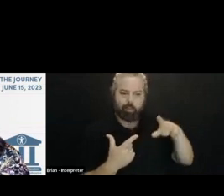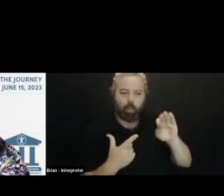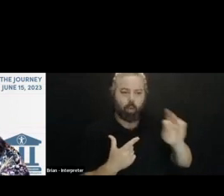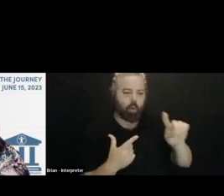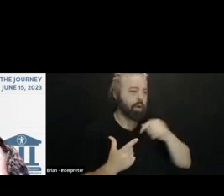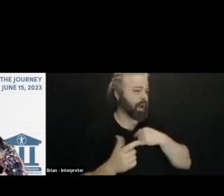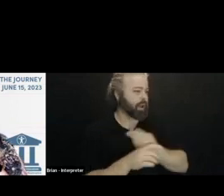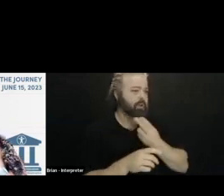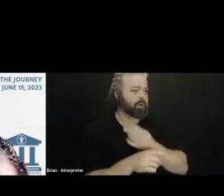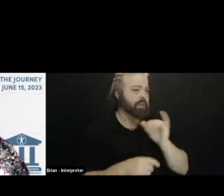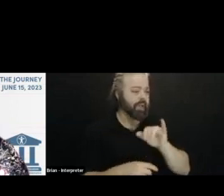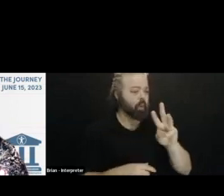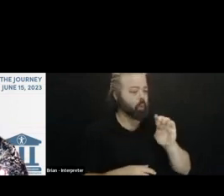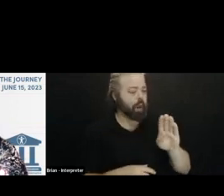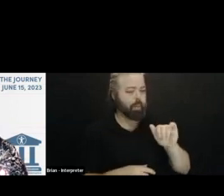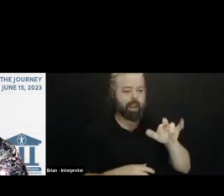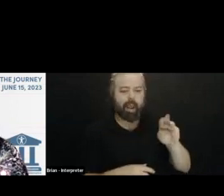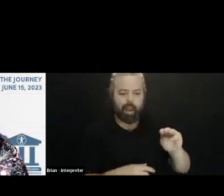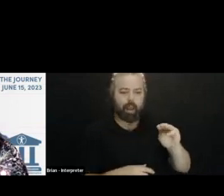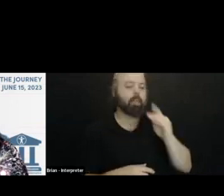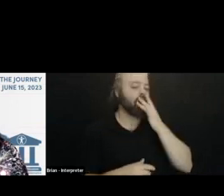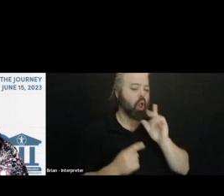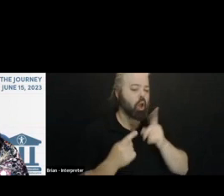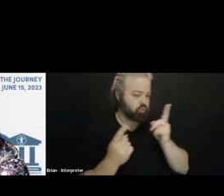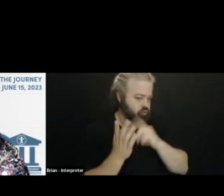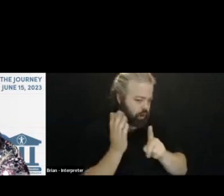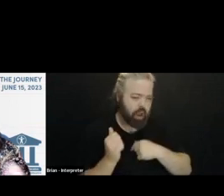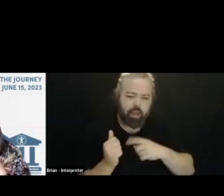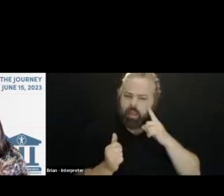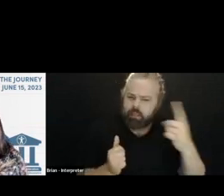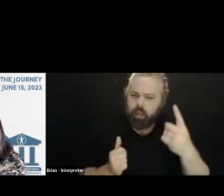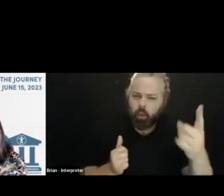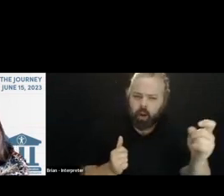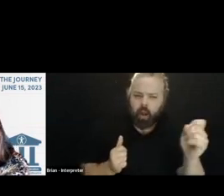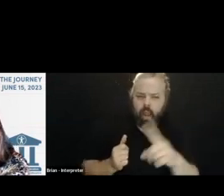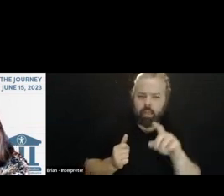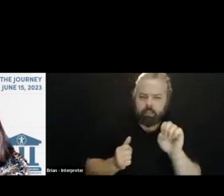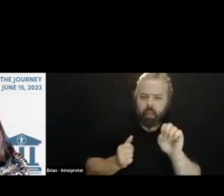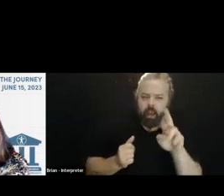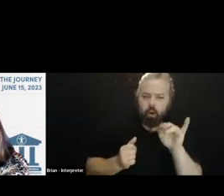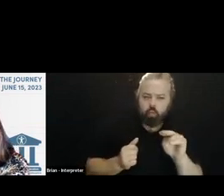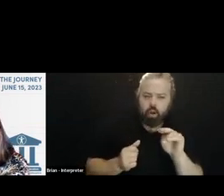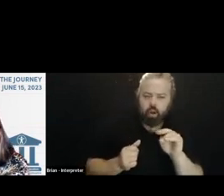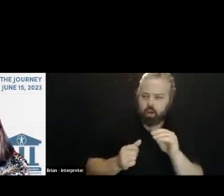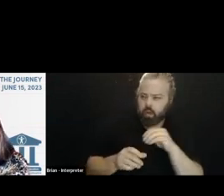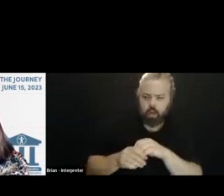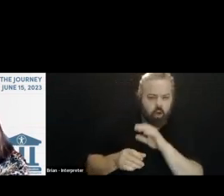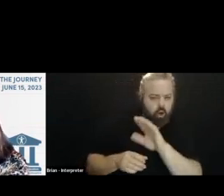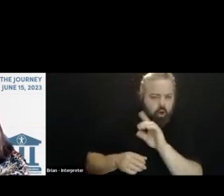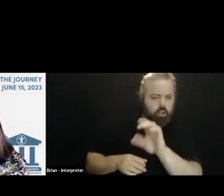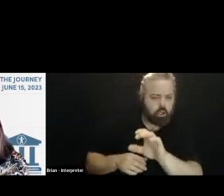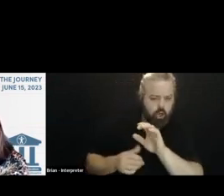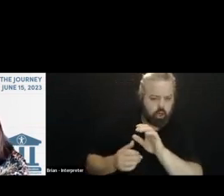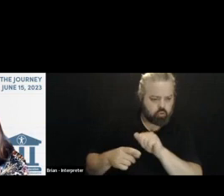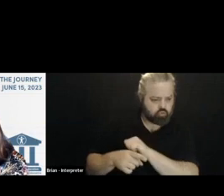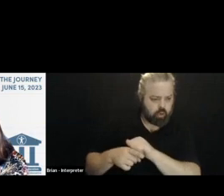color contrast checker. I think somebody was asking Erin part of this in her document training. There